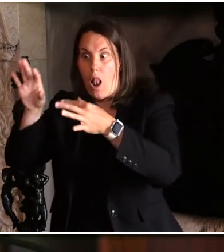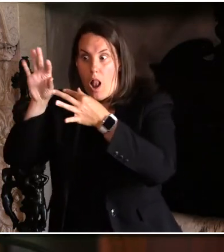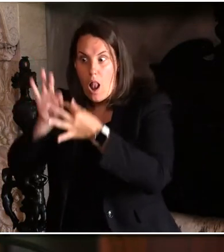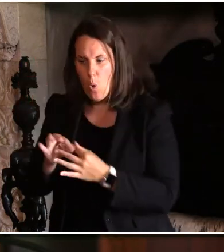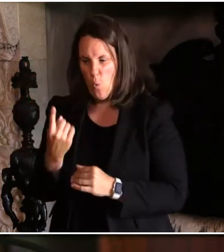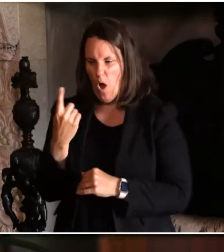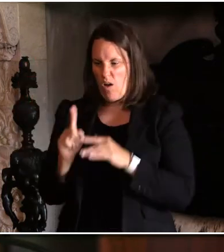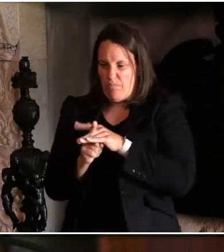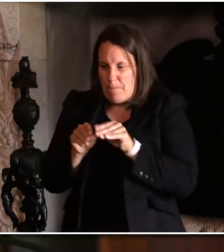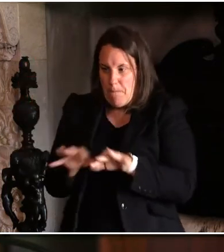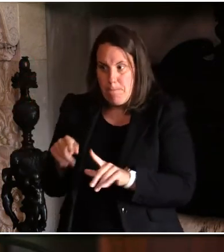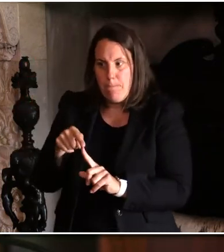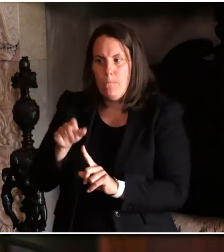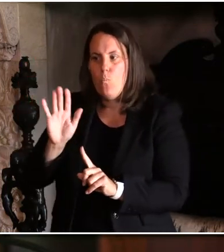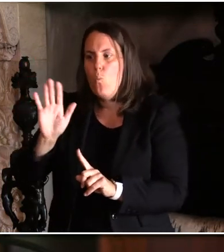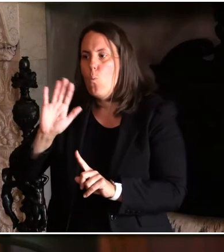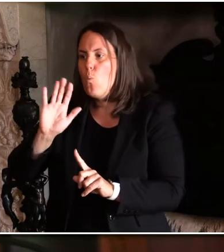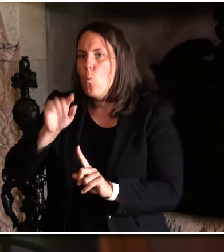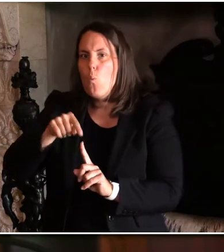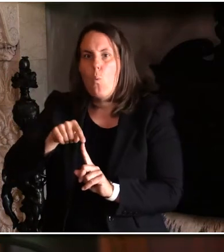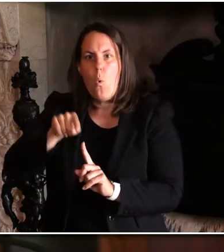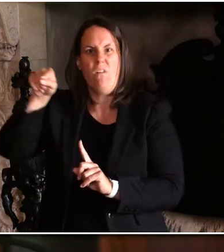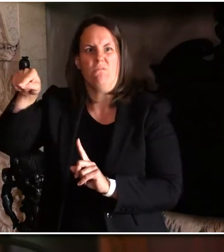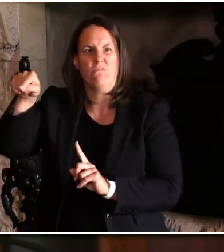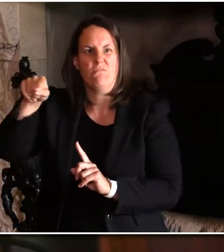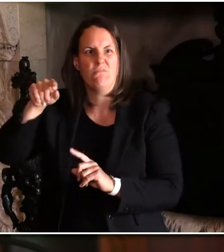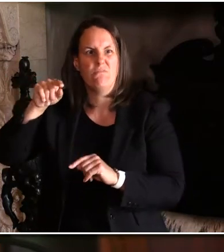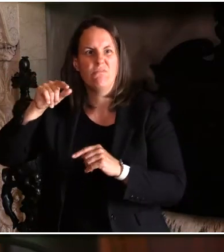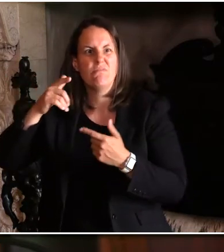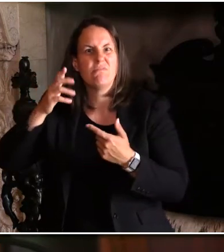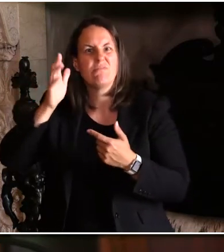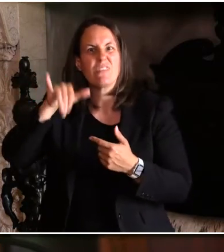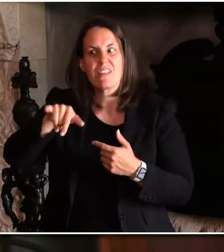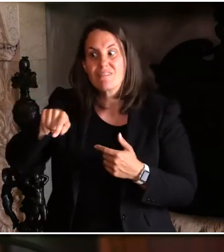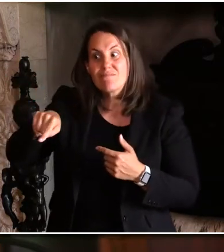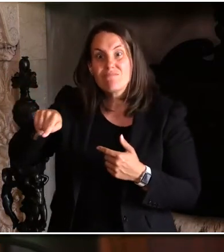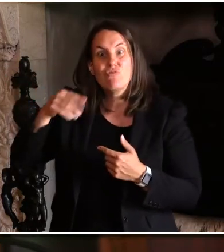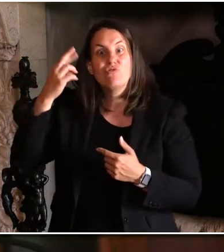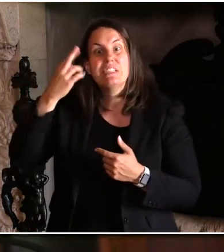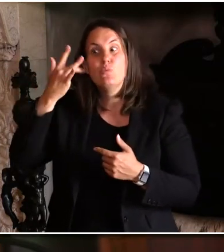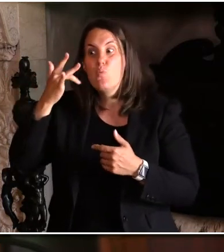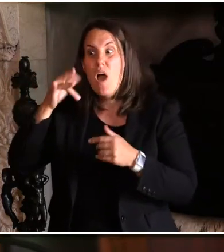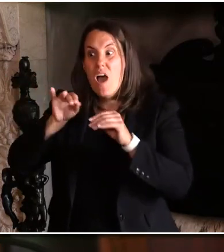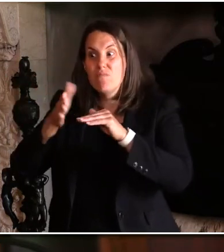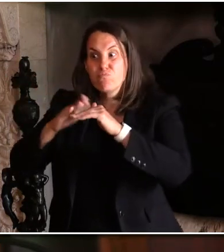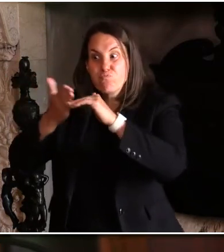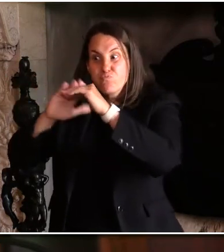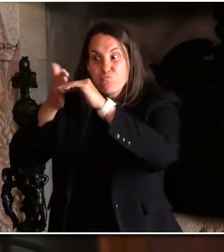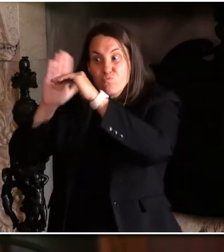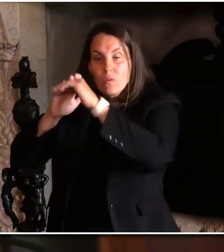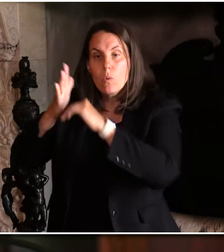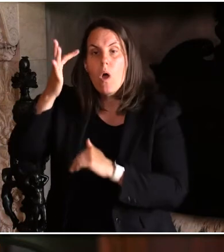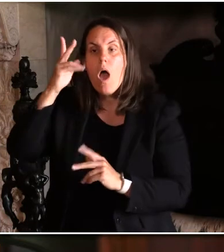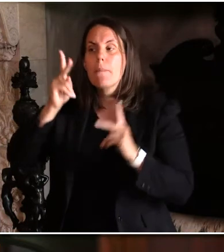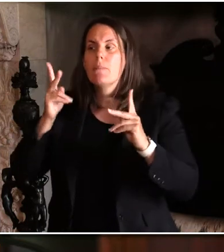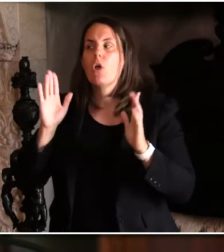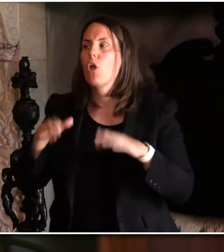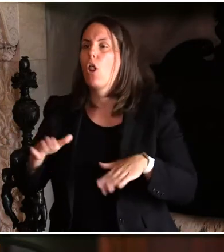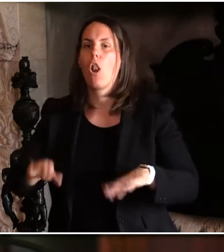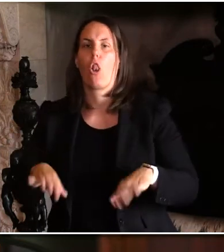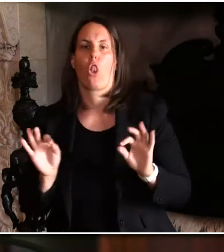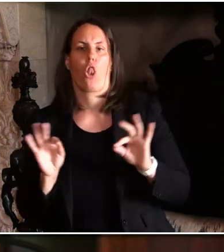result of reduced social distancing, reduced adherence to these good public